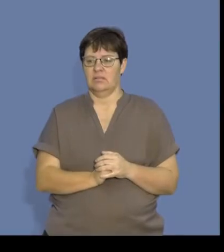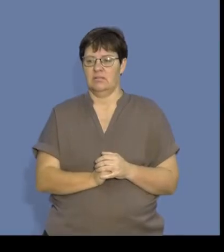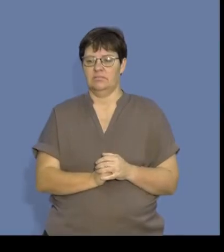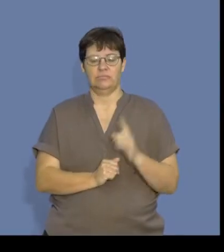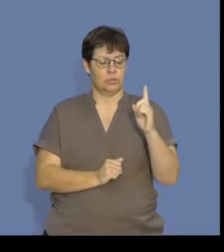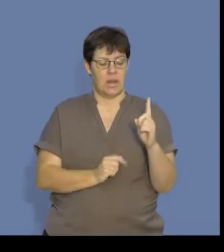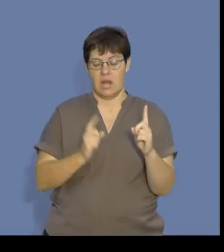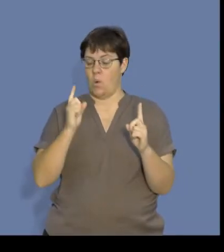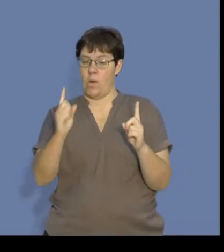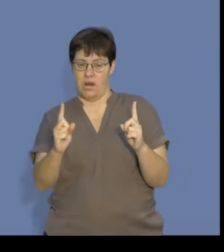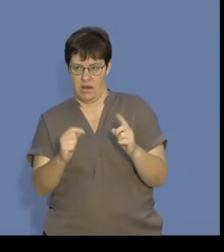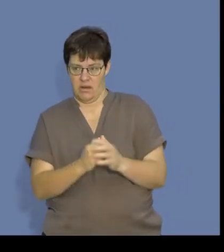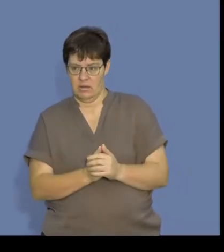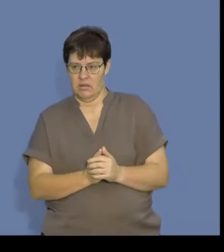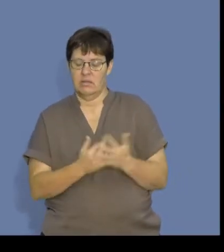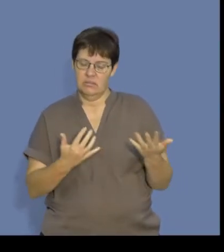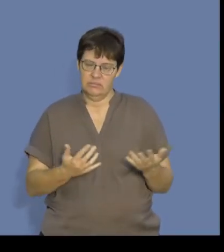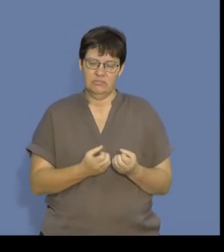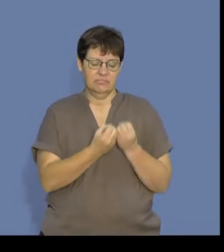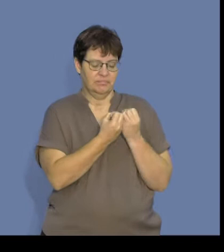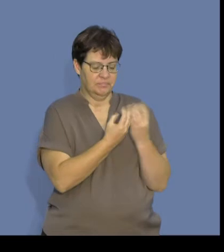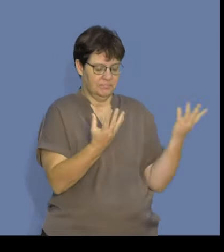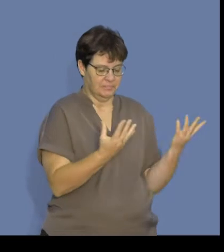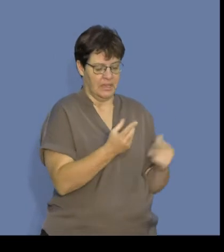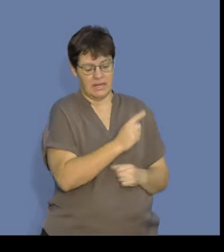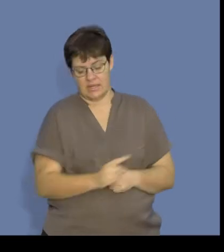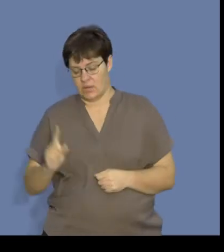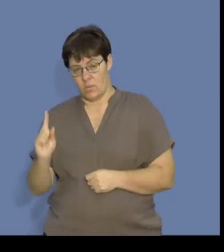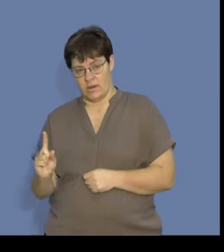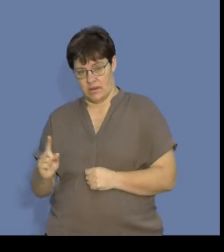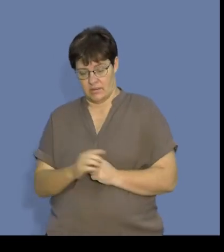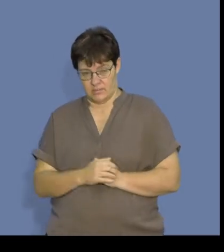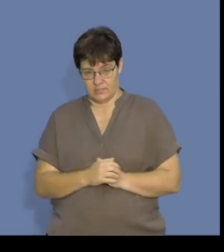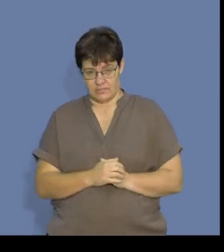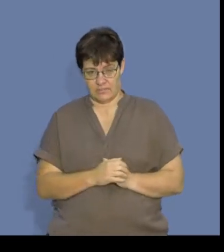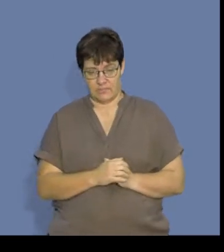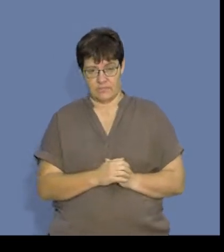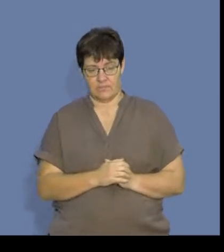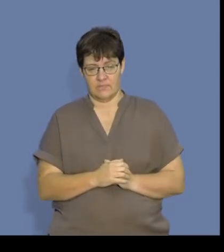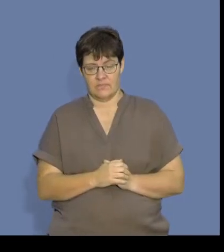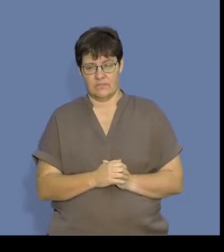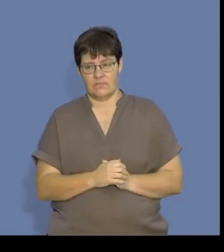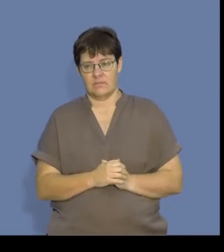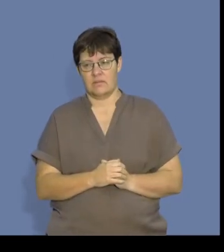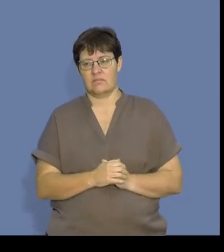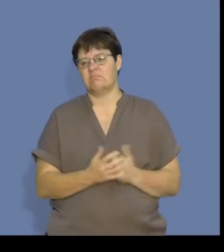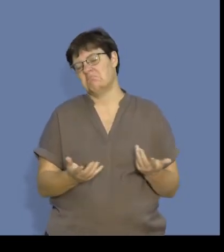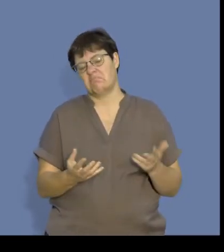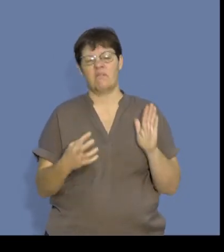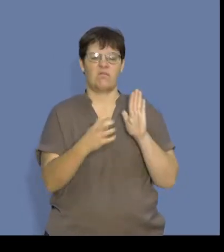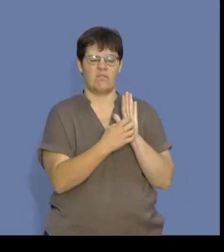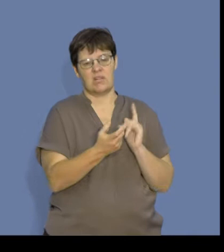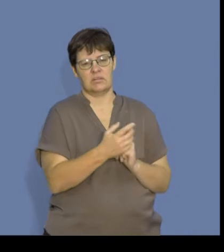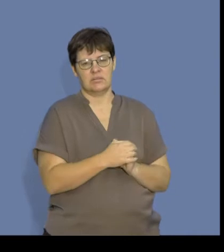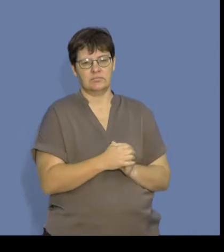a one-to-one function, and then the other one is called a many-to-one function. Now, graphically,